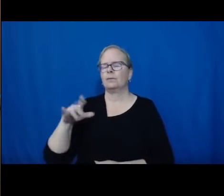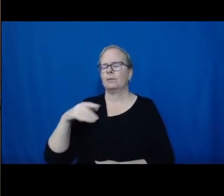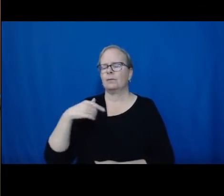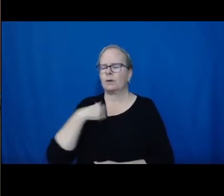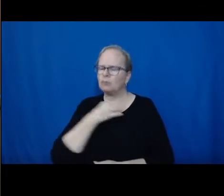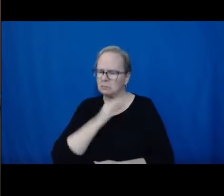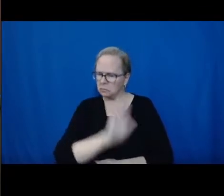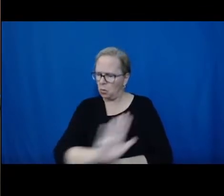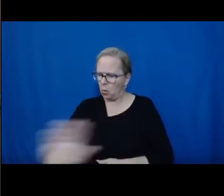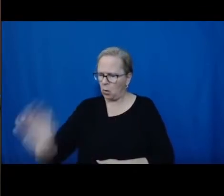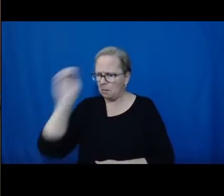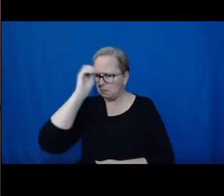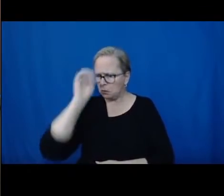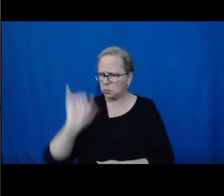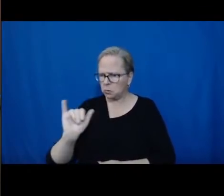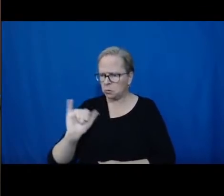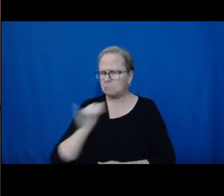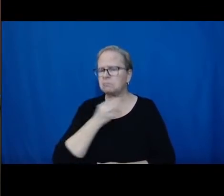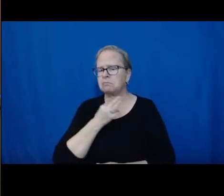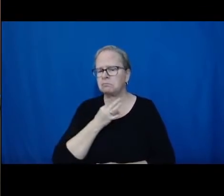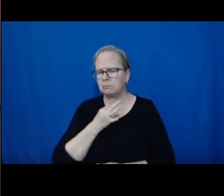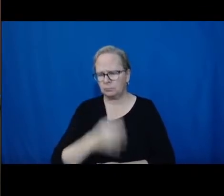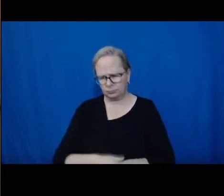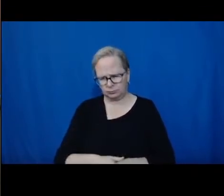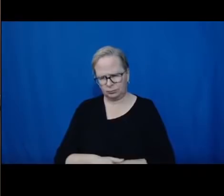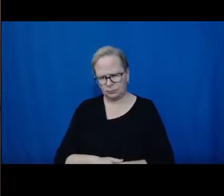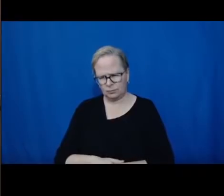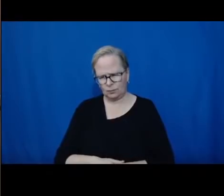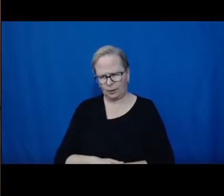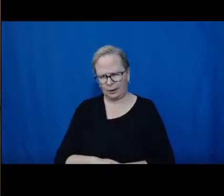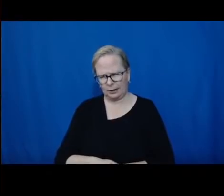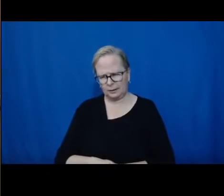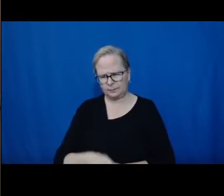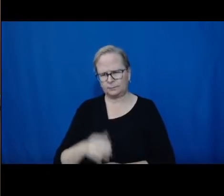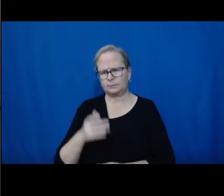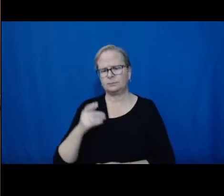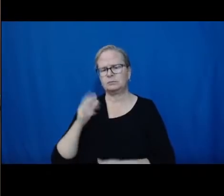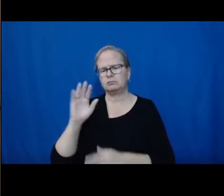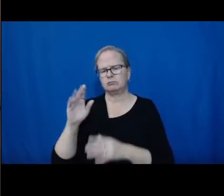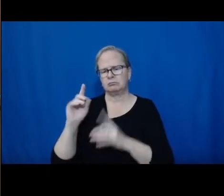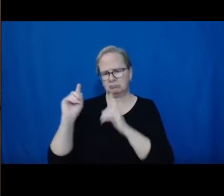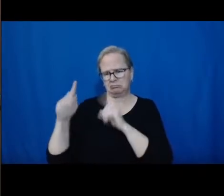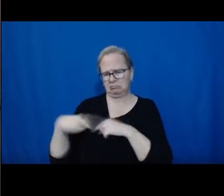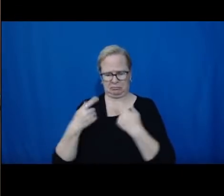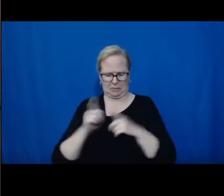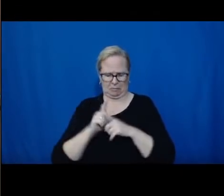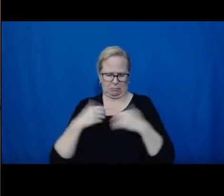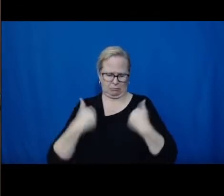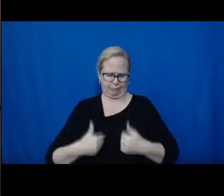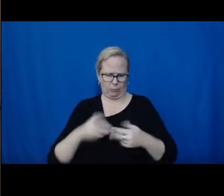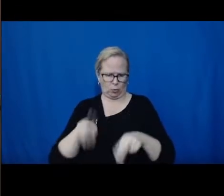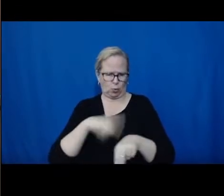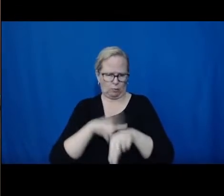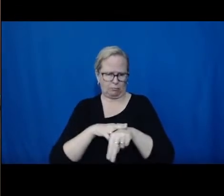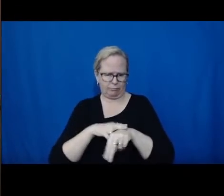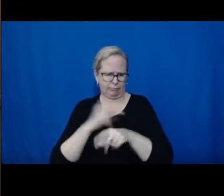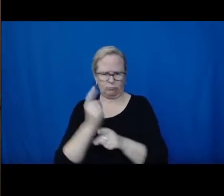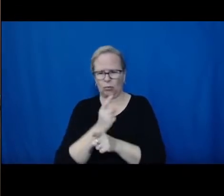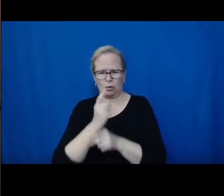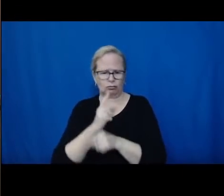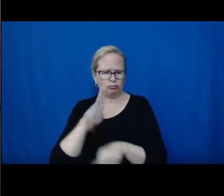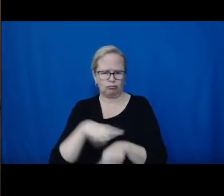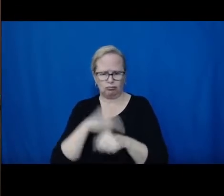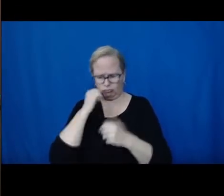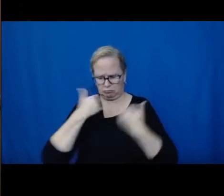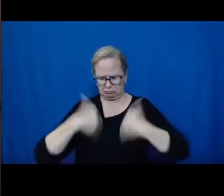opinion on as well. As a regular human who is just hearing a lot about all of these things, but